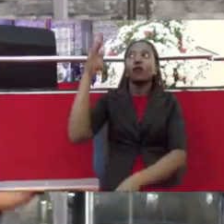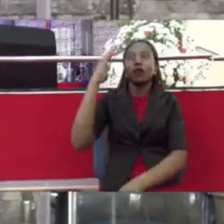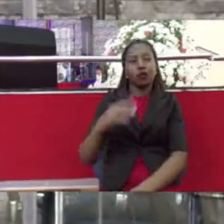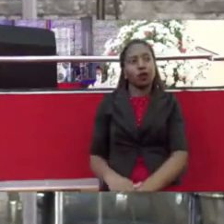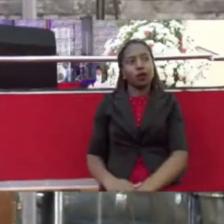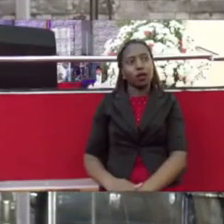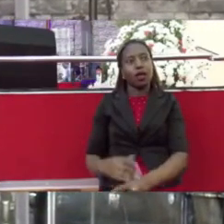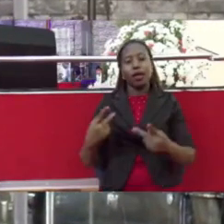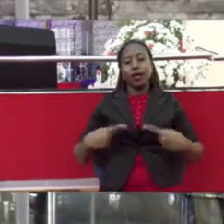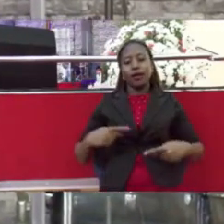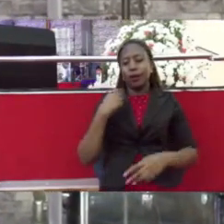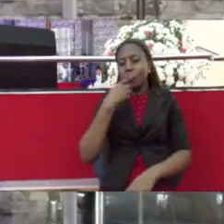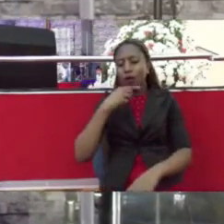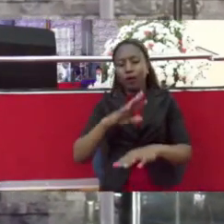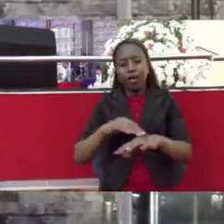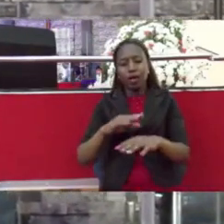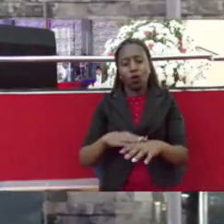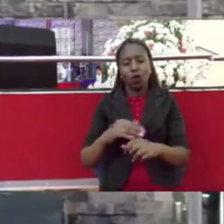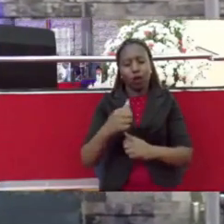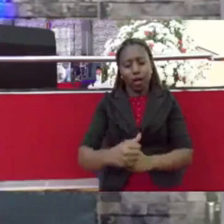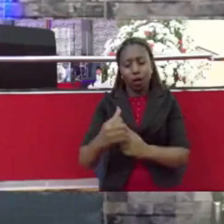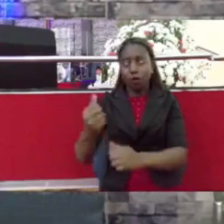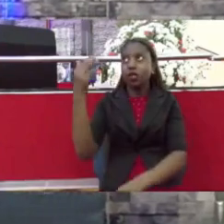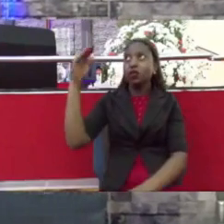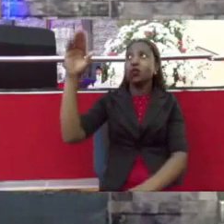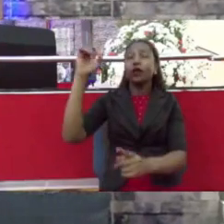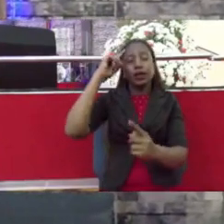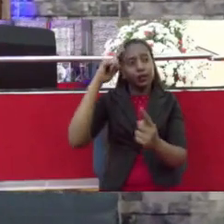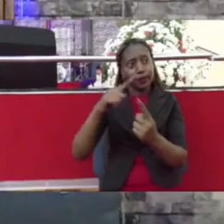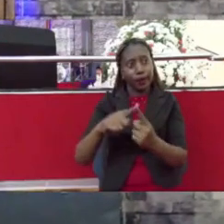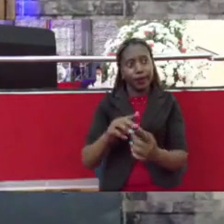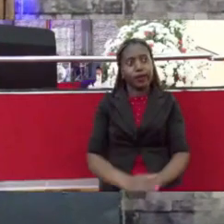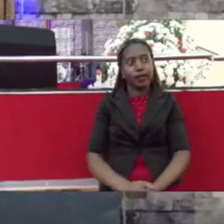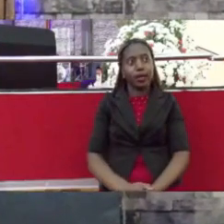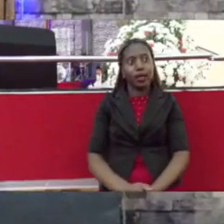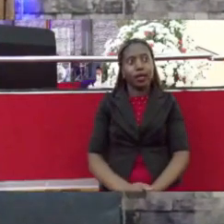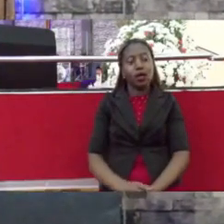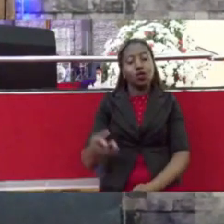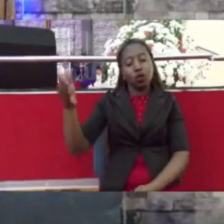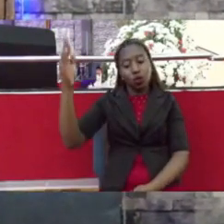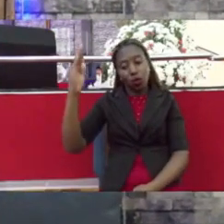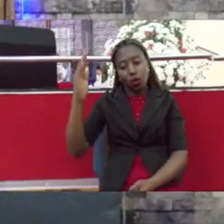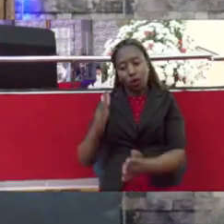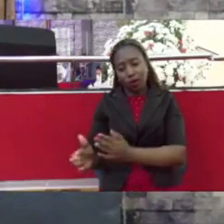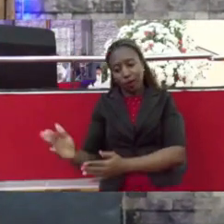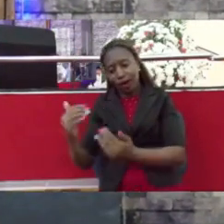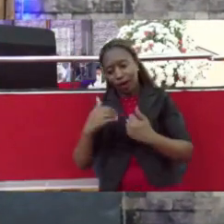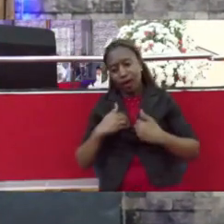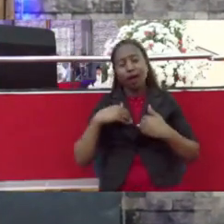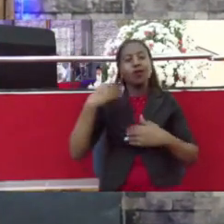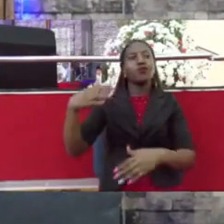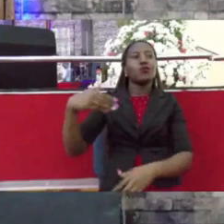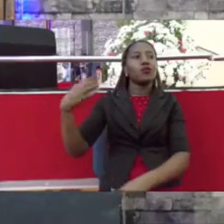been called according to his purpose, yoitwa kulingana na makusudi yake. So God always has a plan. Hivyo basi Mungu ana mipango. He